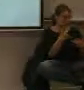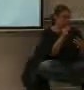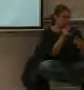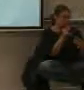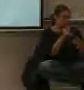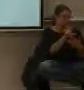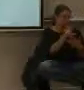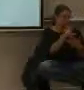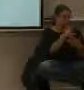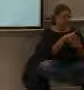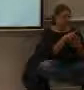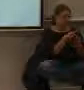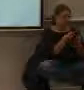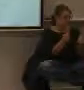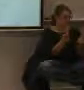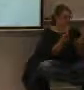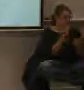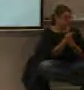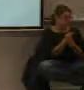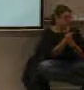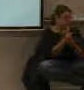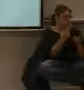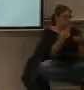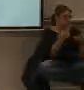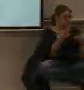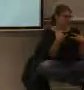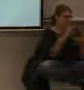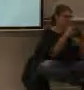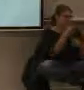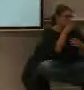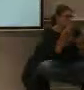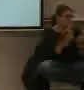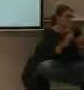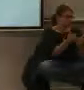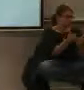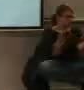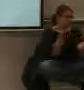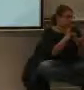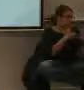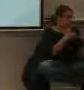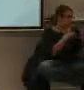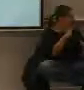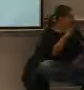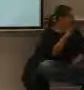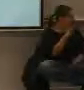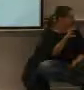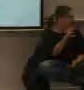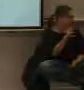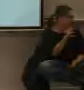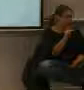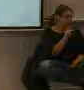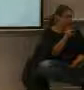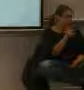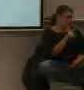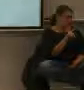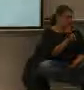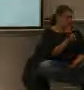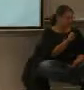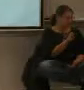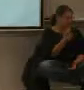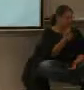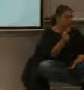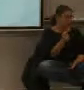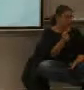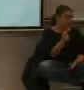be lipid soluble, right? Tends to be more water soluble because then it's much less likely to bioconcentrate, as we